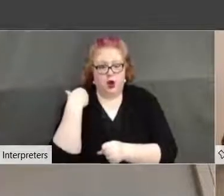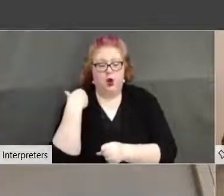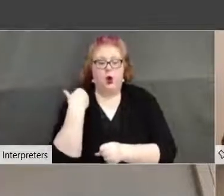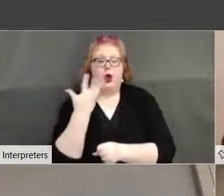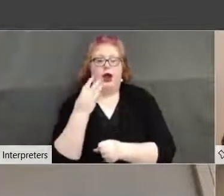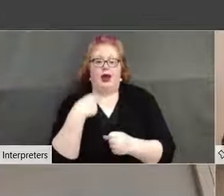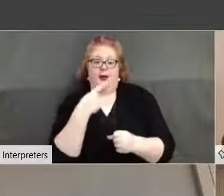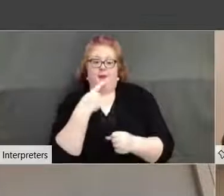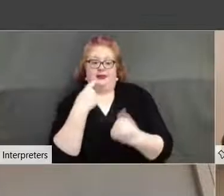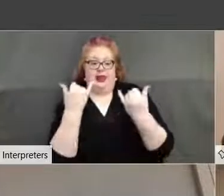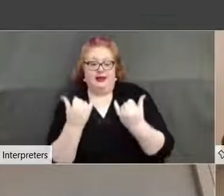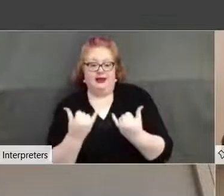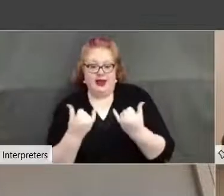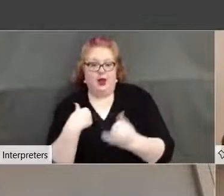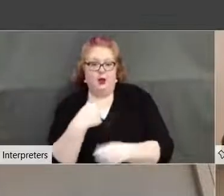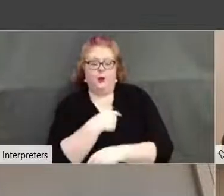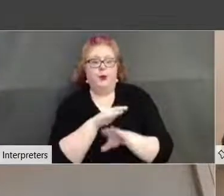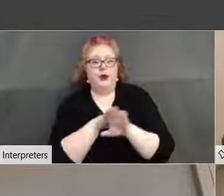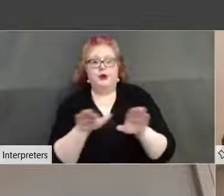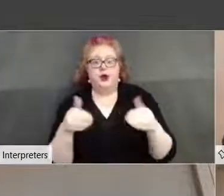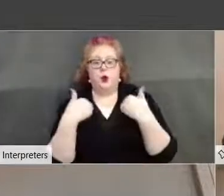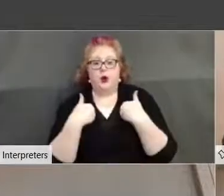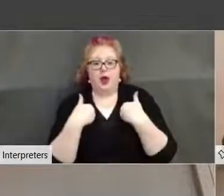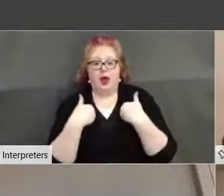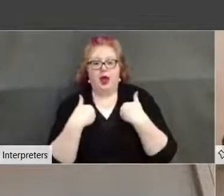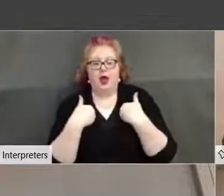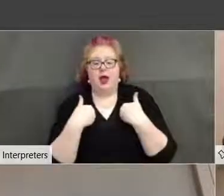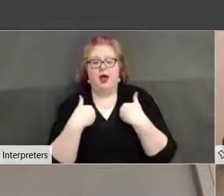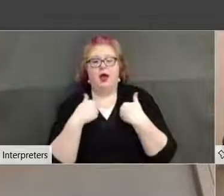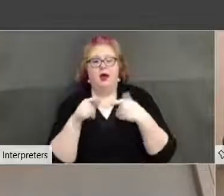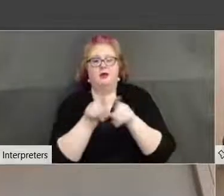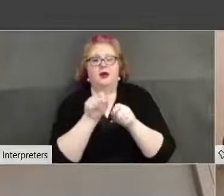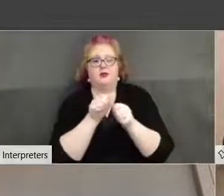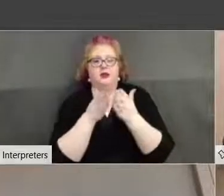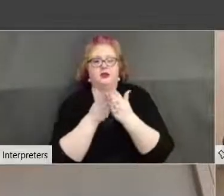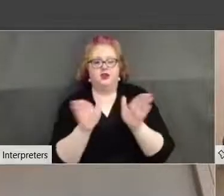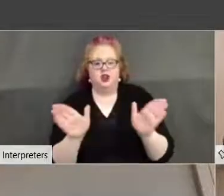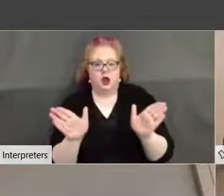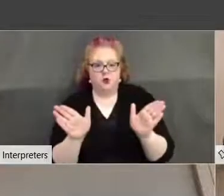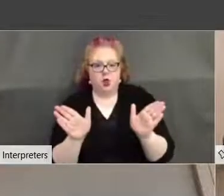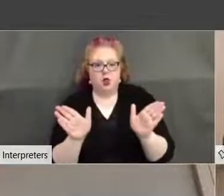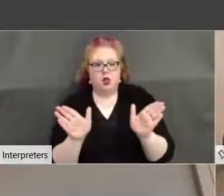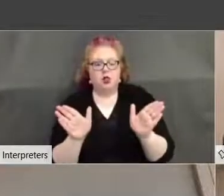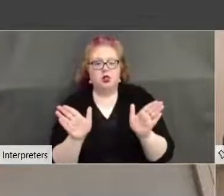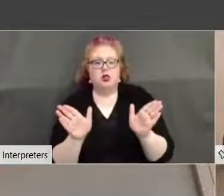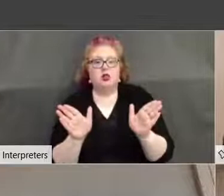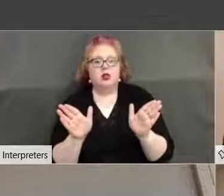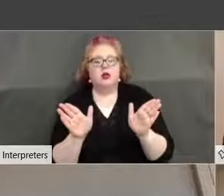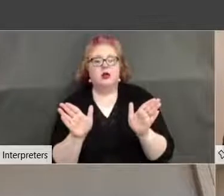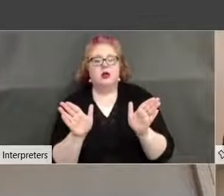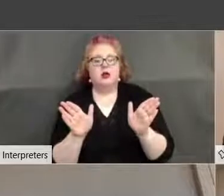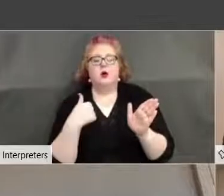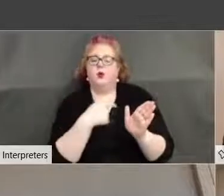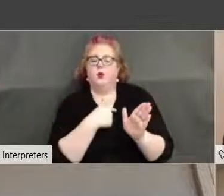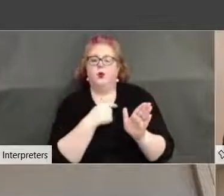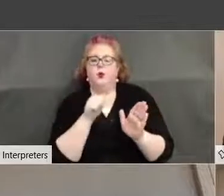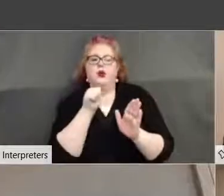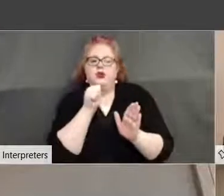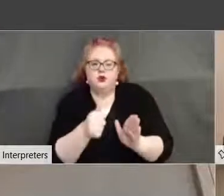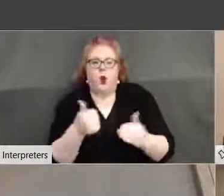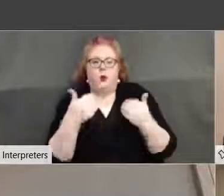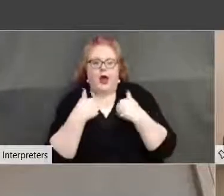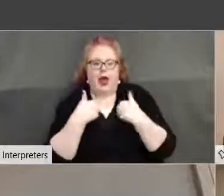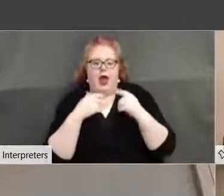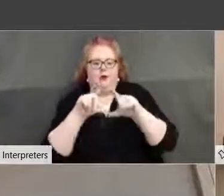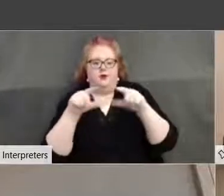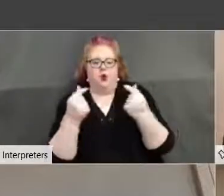don't have, as a general group, a group of very healthy people that